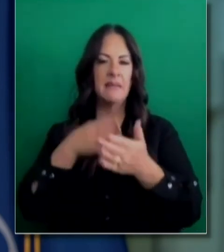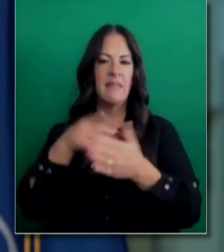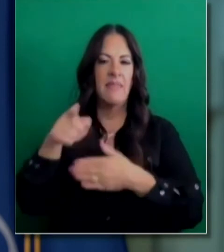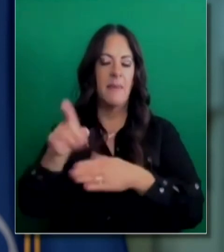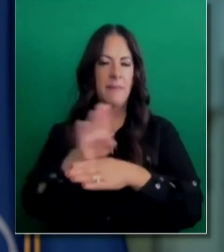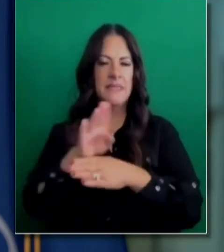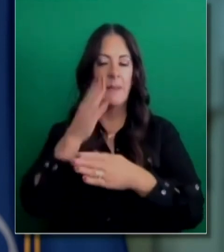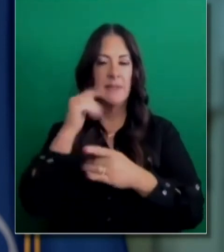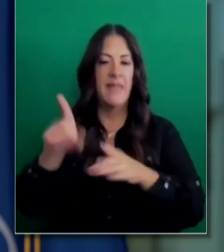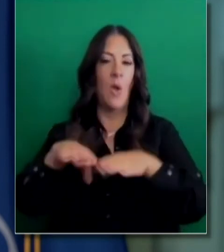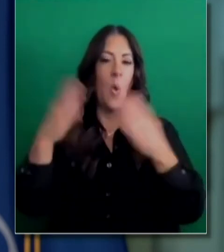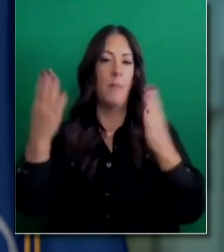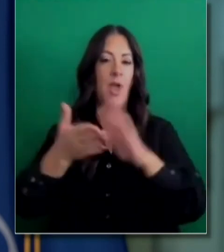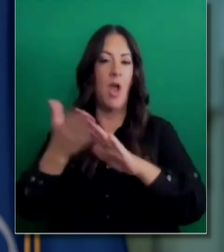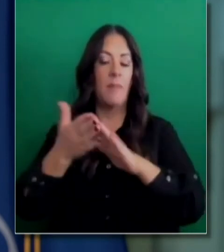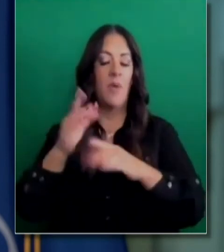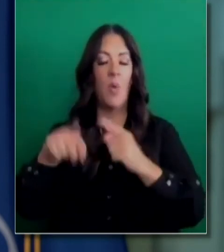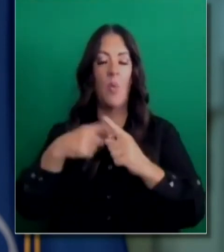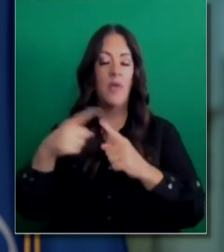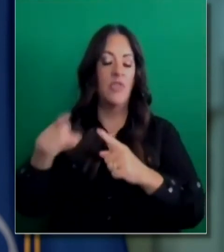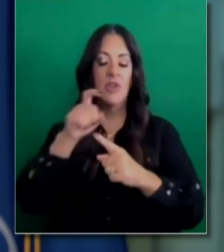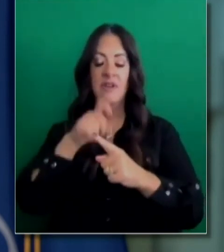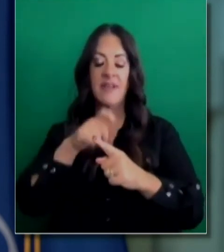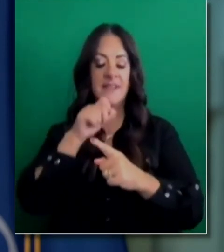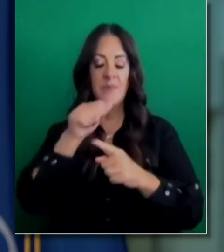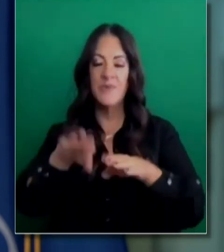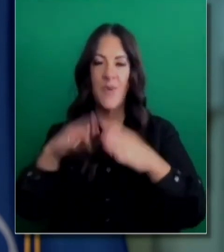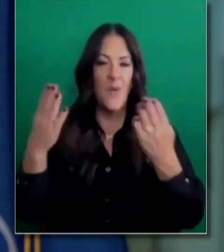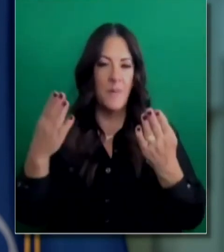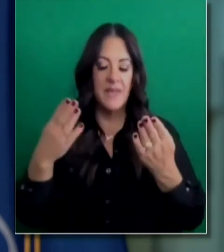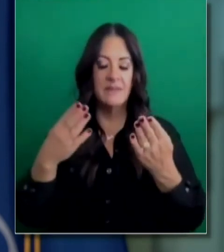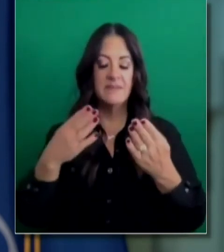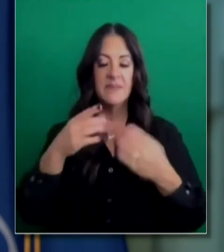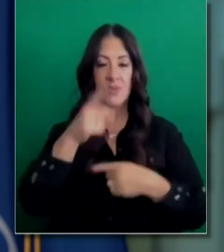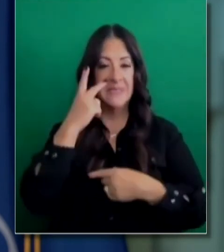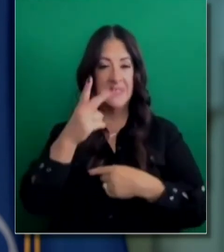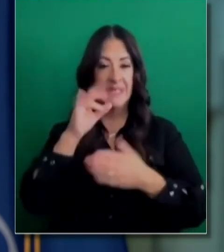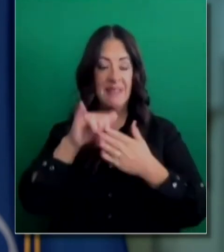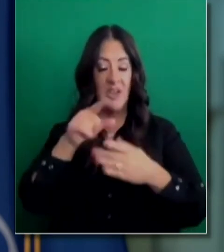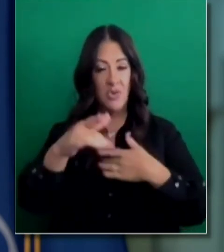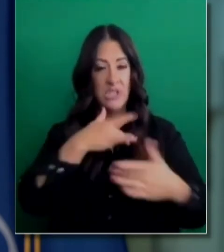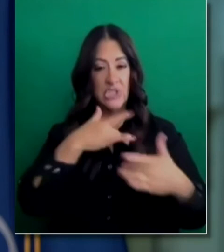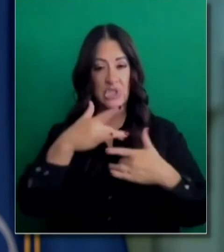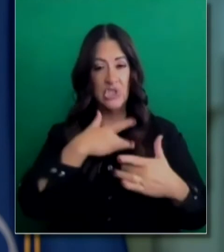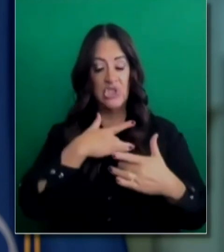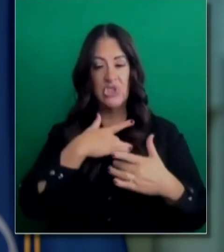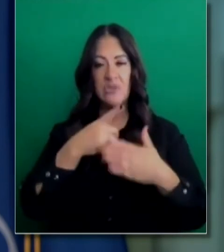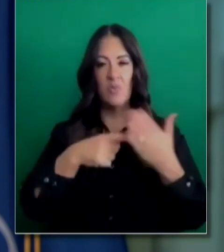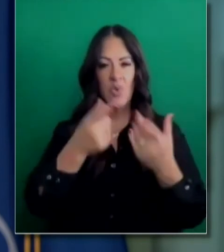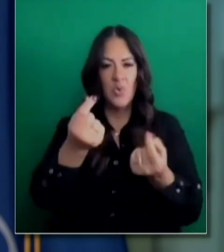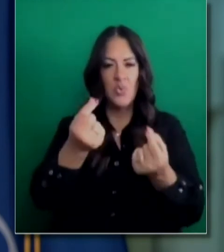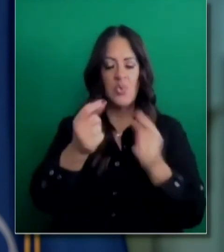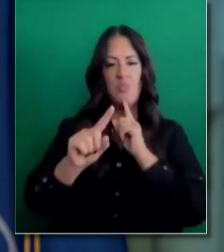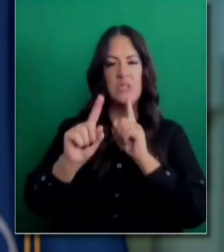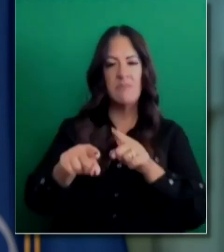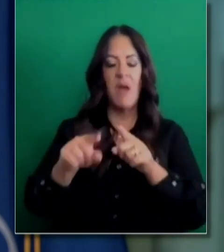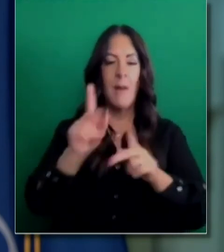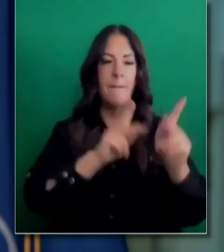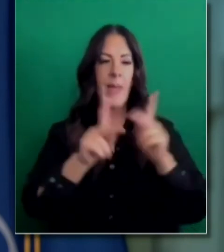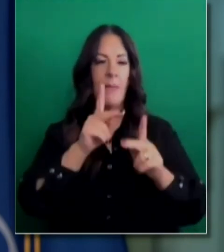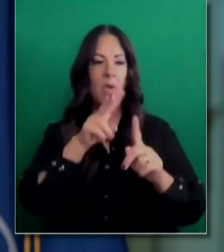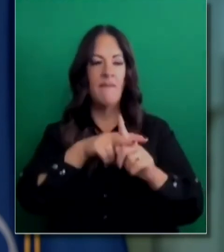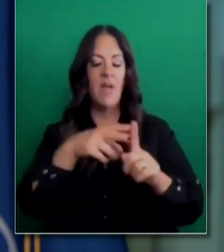this statewide? And I would imagine, is it concerning? And realistically, how can you respond to individual businesses that are continuing